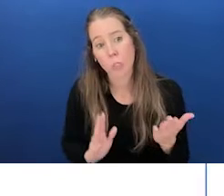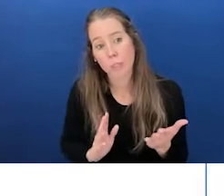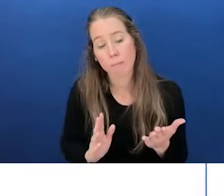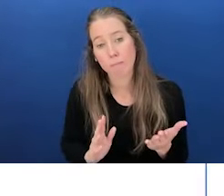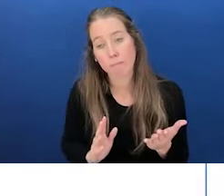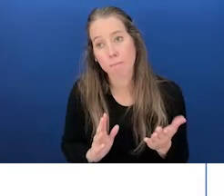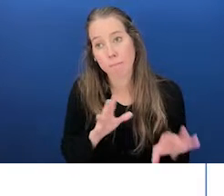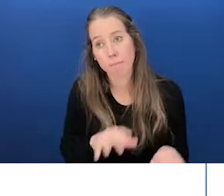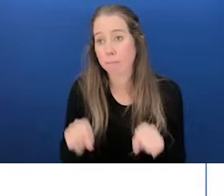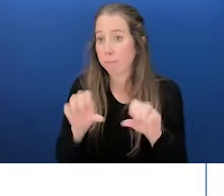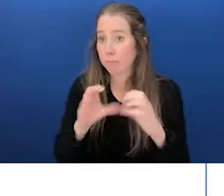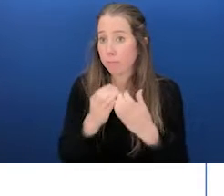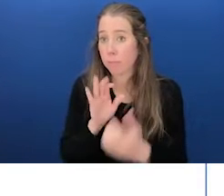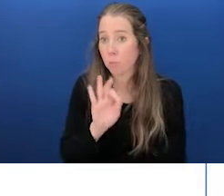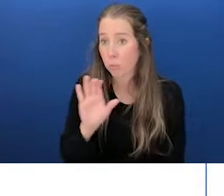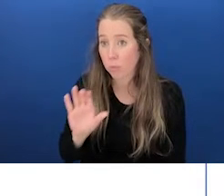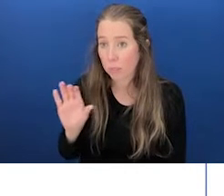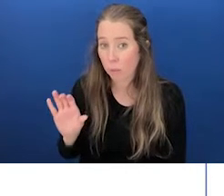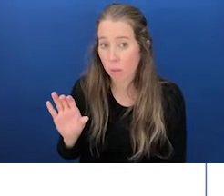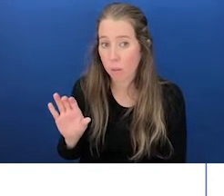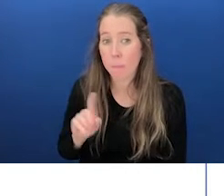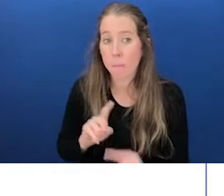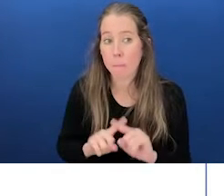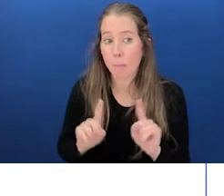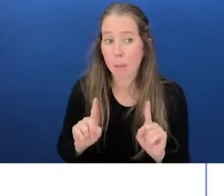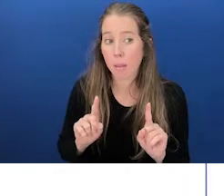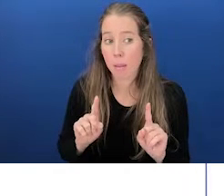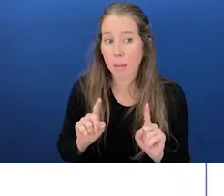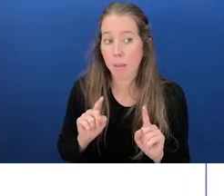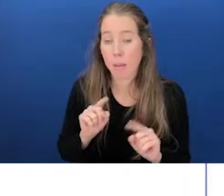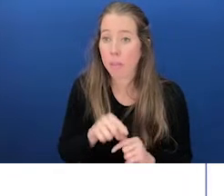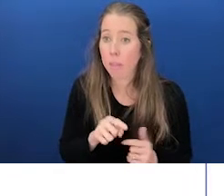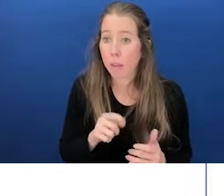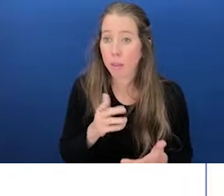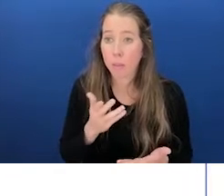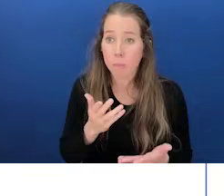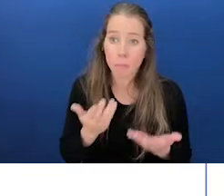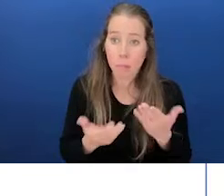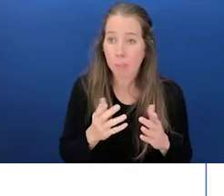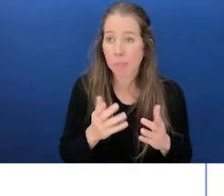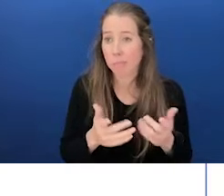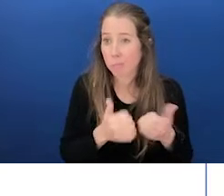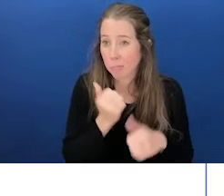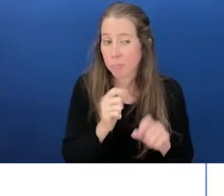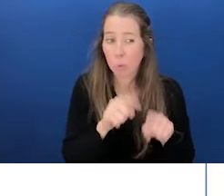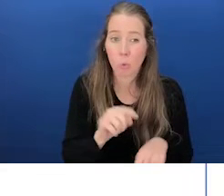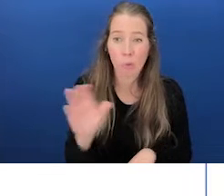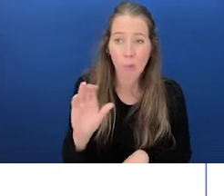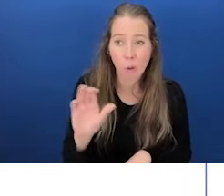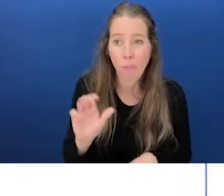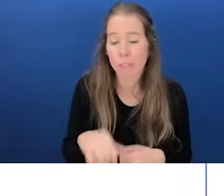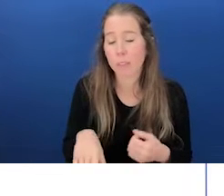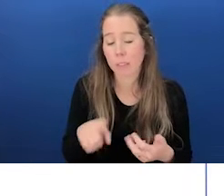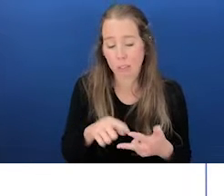taking classes at Fresno City College, but they are primarily at maybe Clovis, Reedley, Madera, it